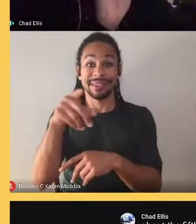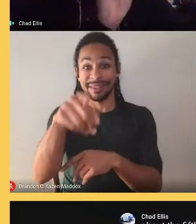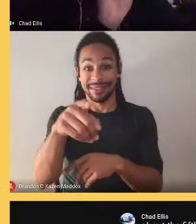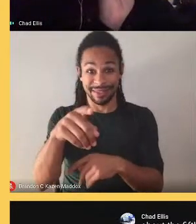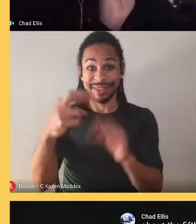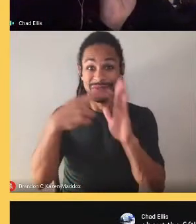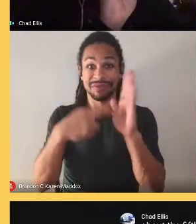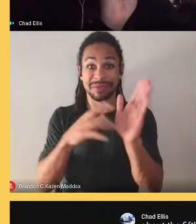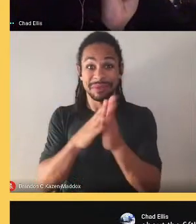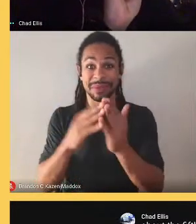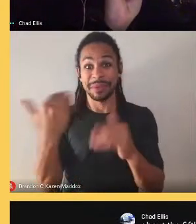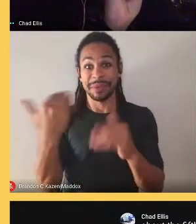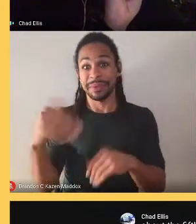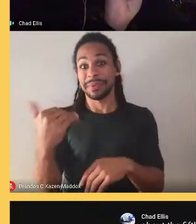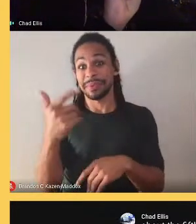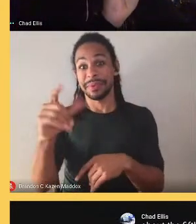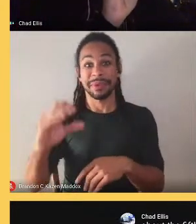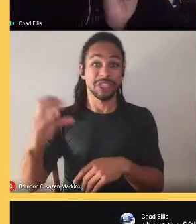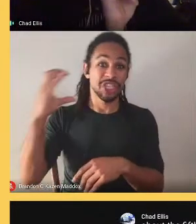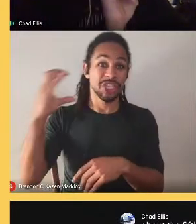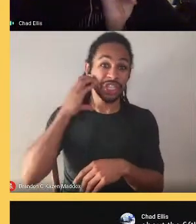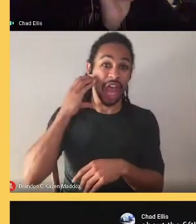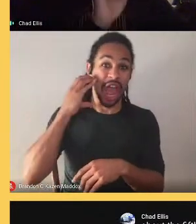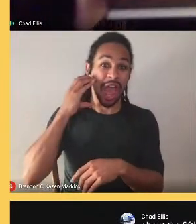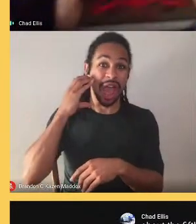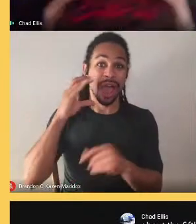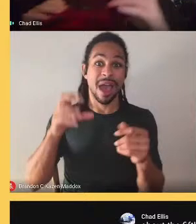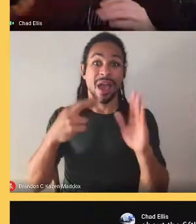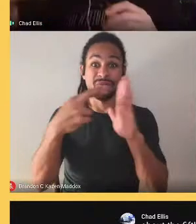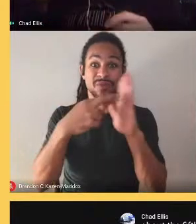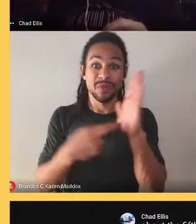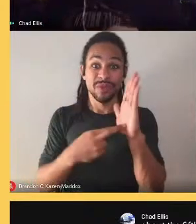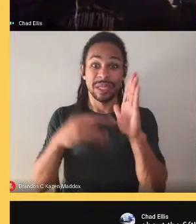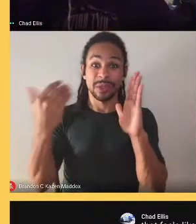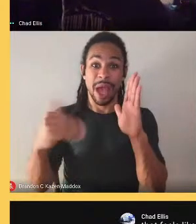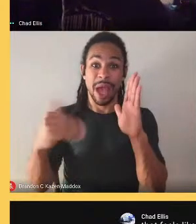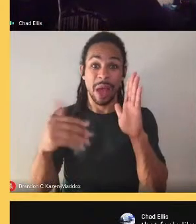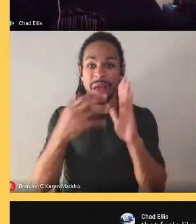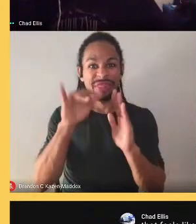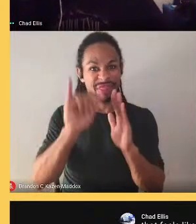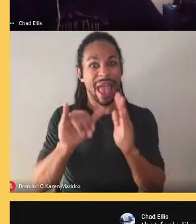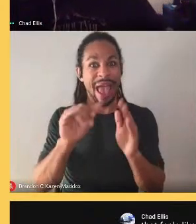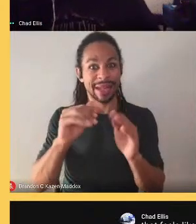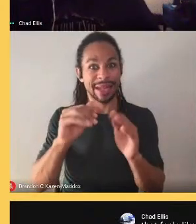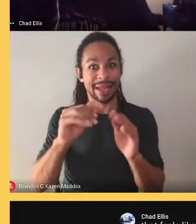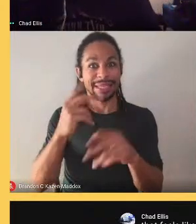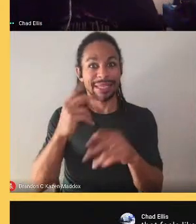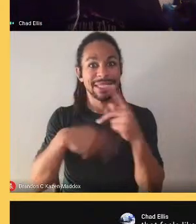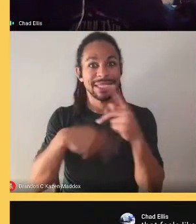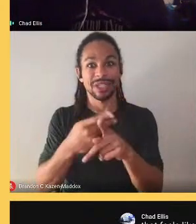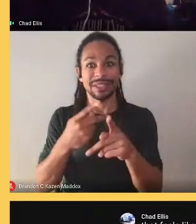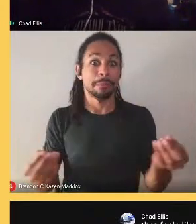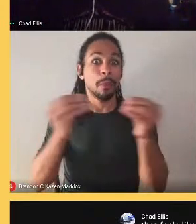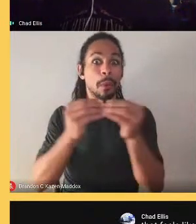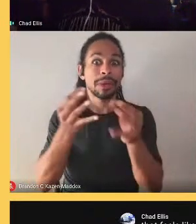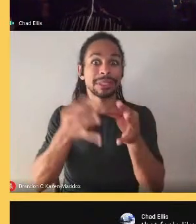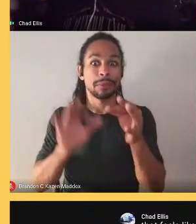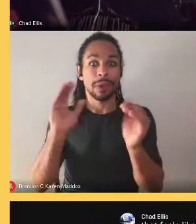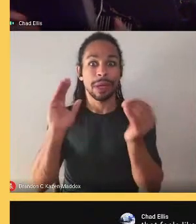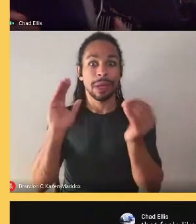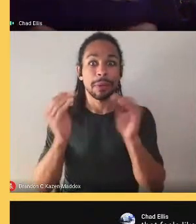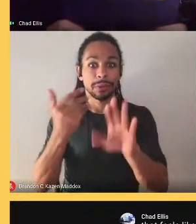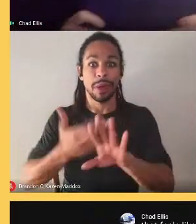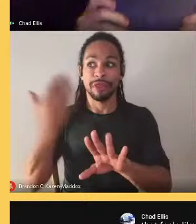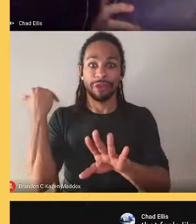rules, and this is a very simplified edition to previous things. And even Call of Cthulhu, which I already also